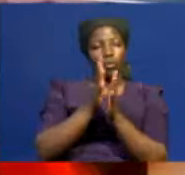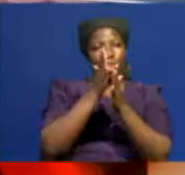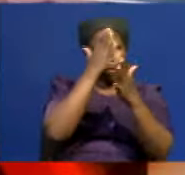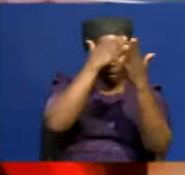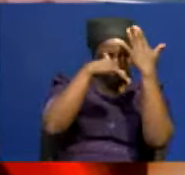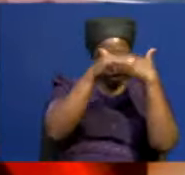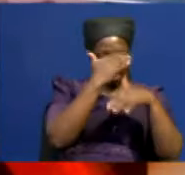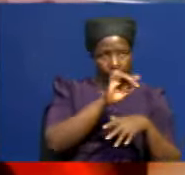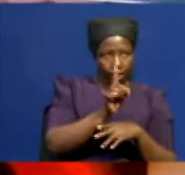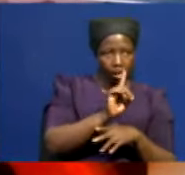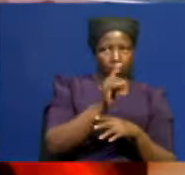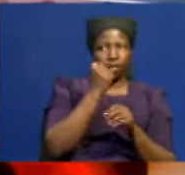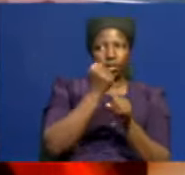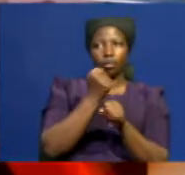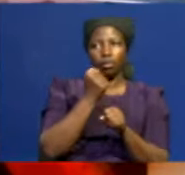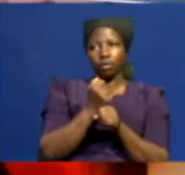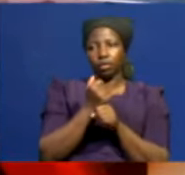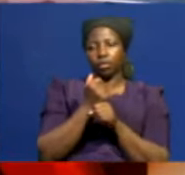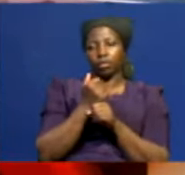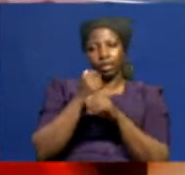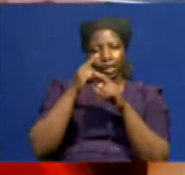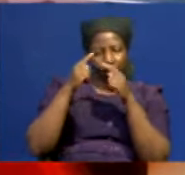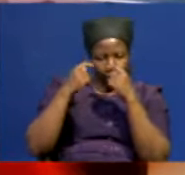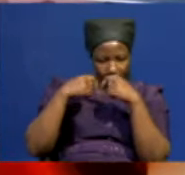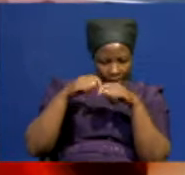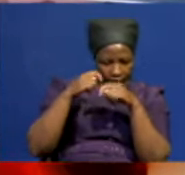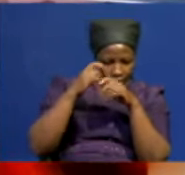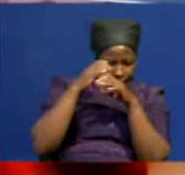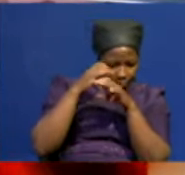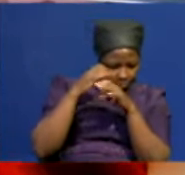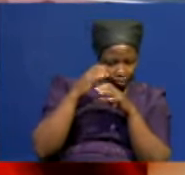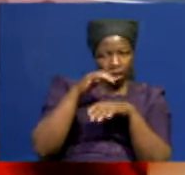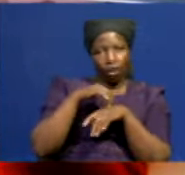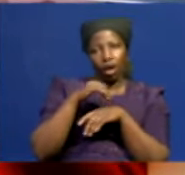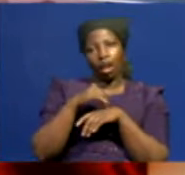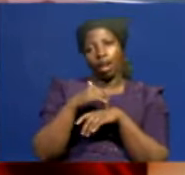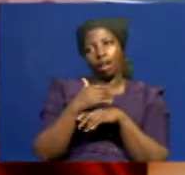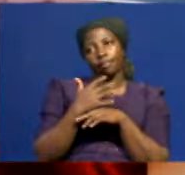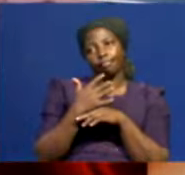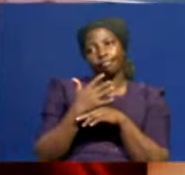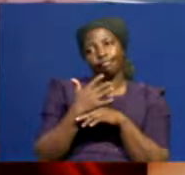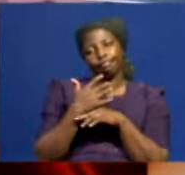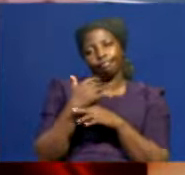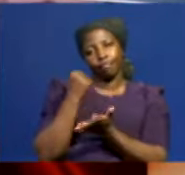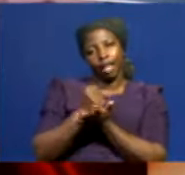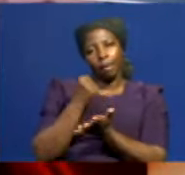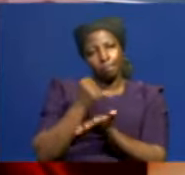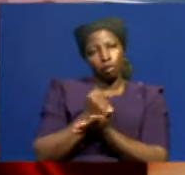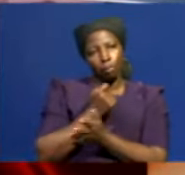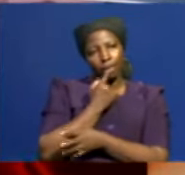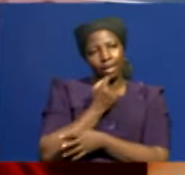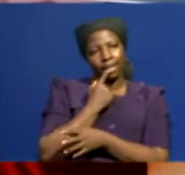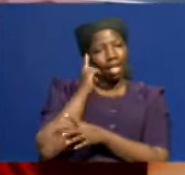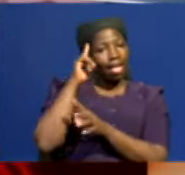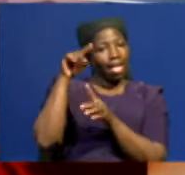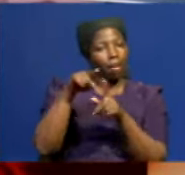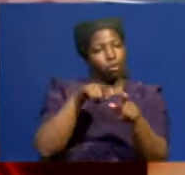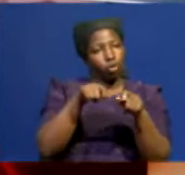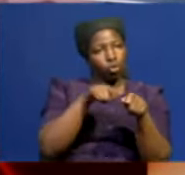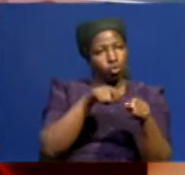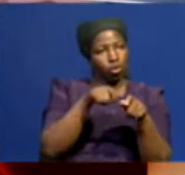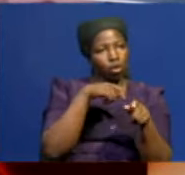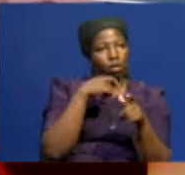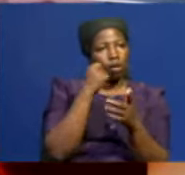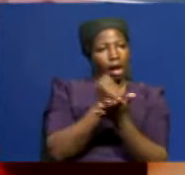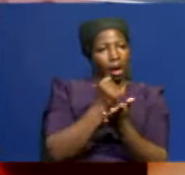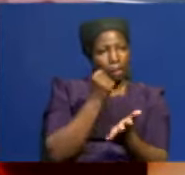of Nairobi to conduct clinical tests on herbal medicines. The move aims to regulate the medicines and herbalists, bringing recognition